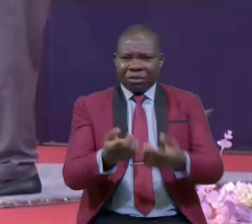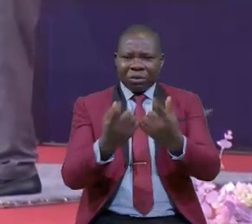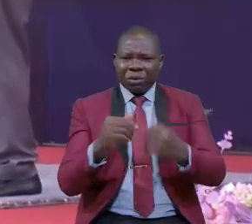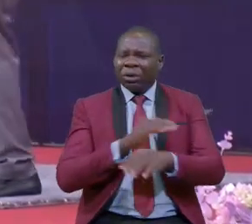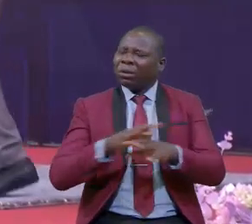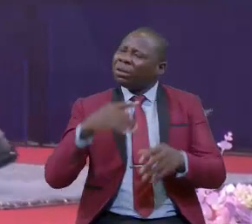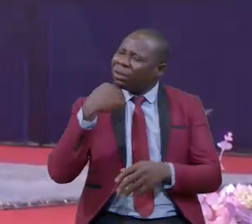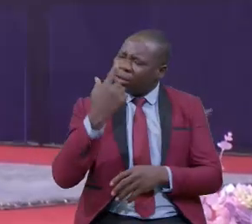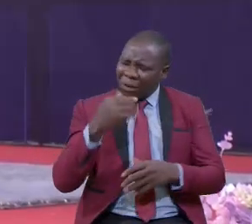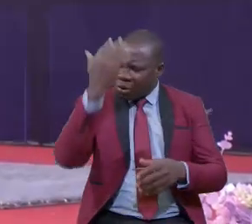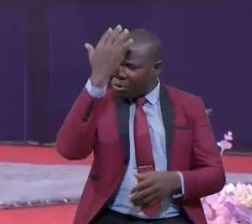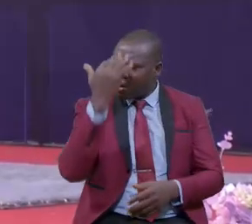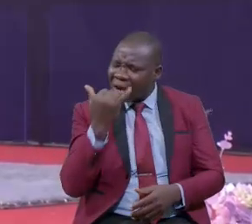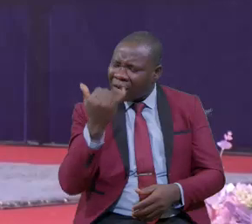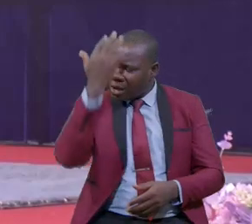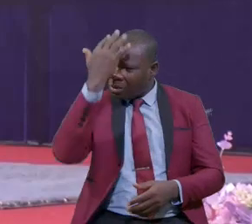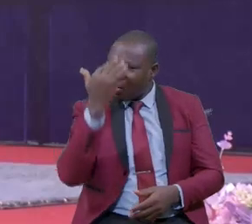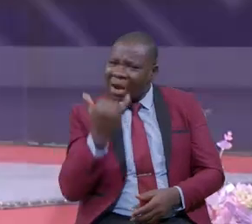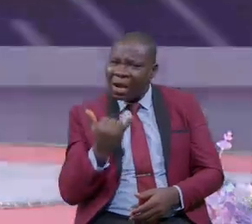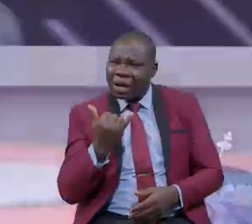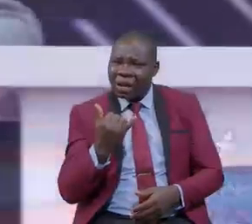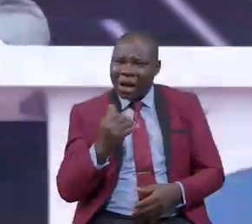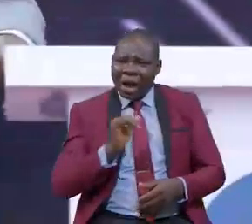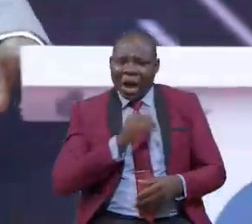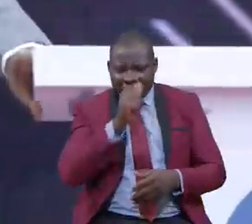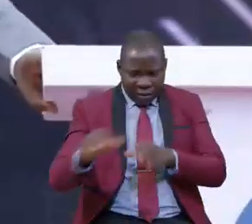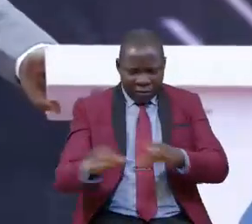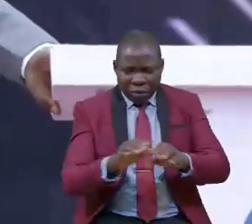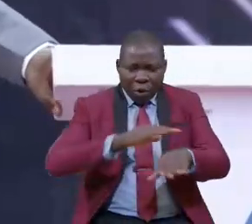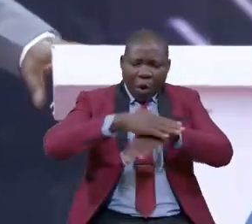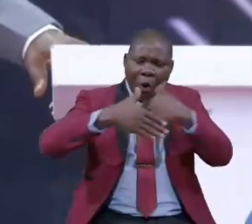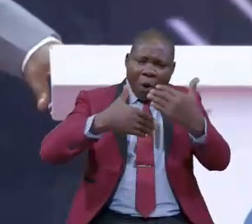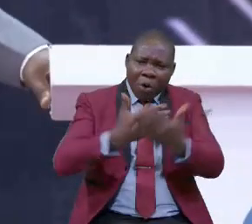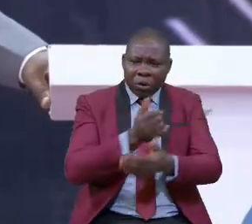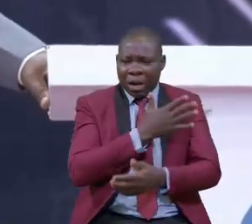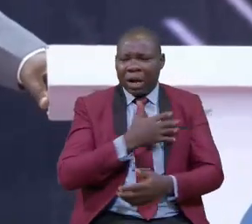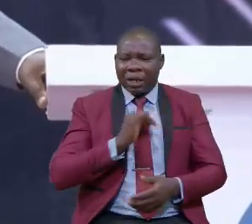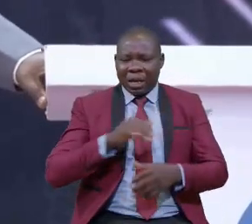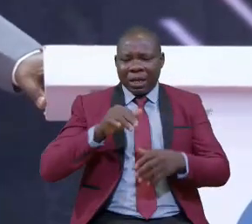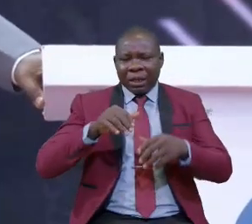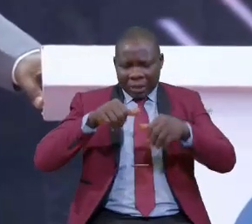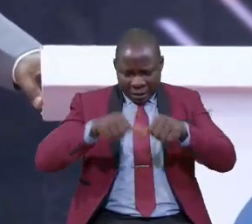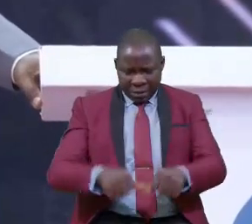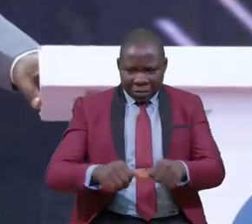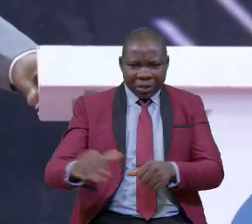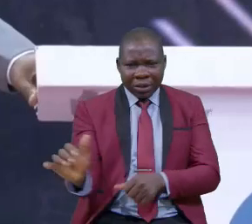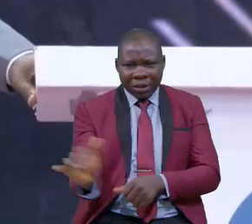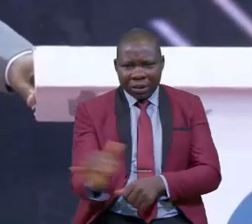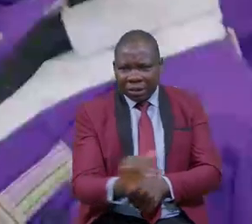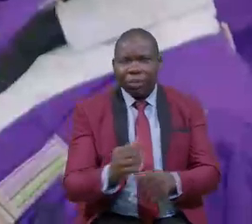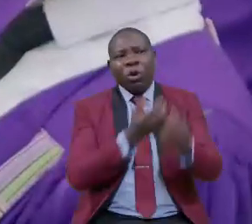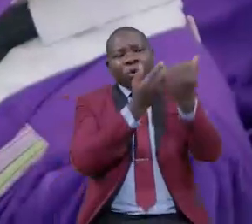this now? I've done this, I've done that, and I'm still like this. Wait. Wait upon the Lord. Renewal will come upon